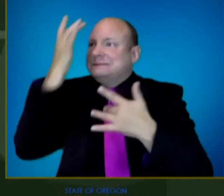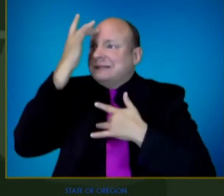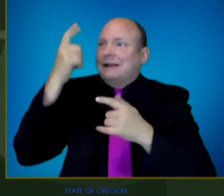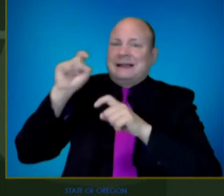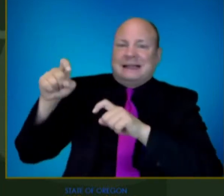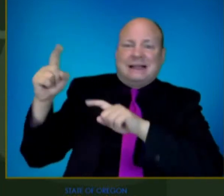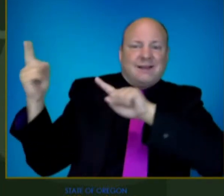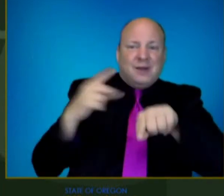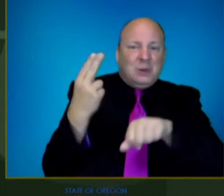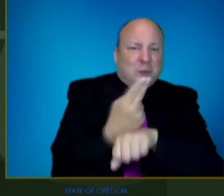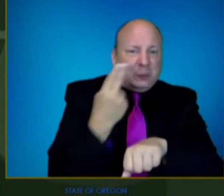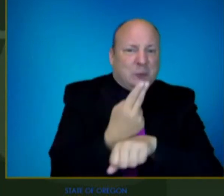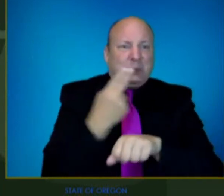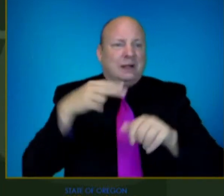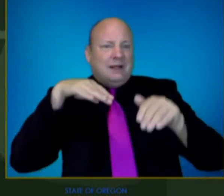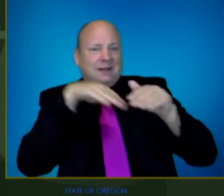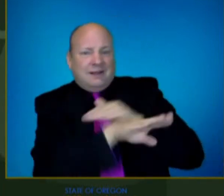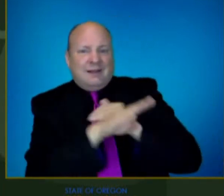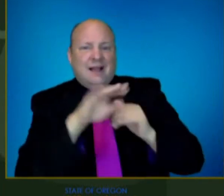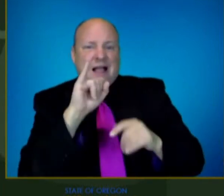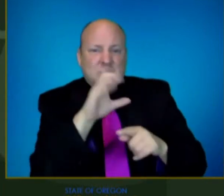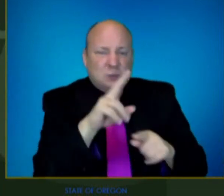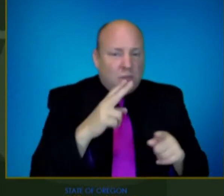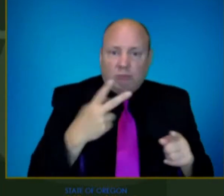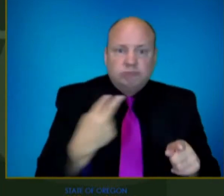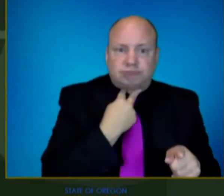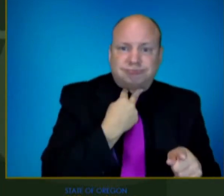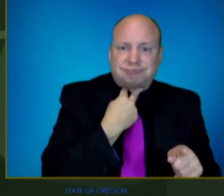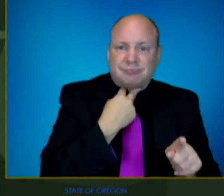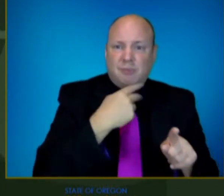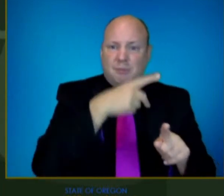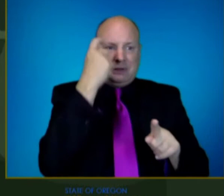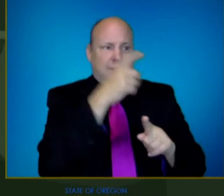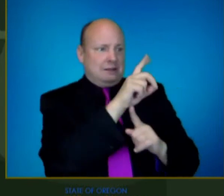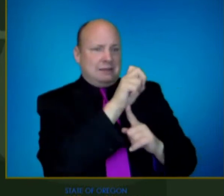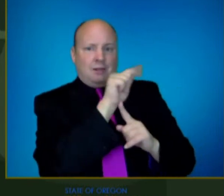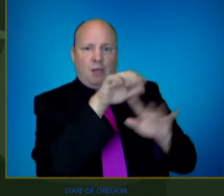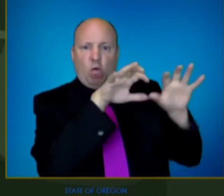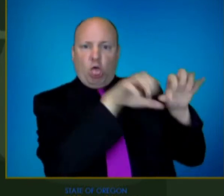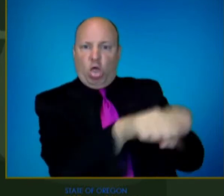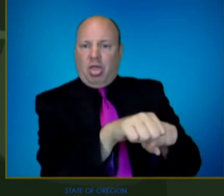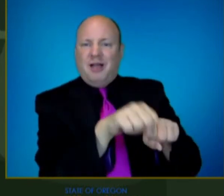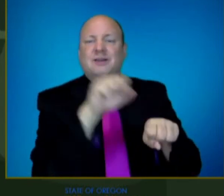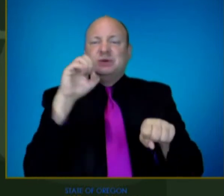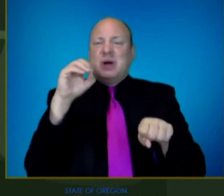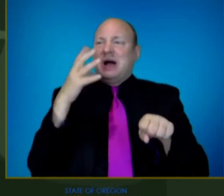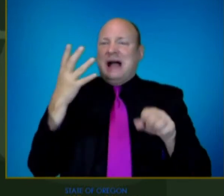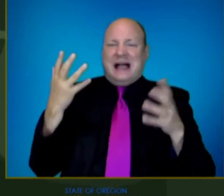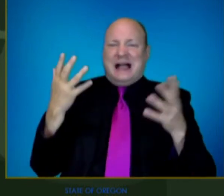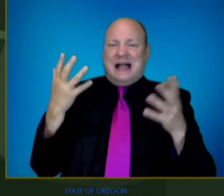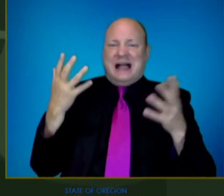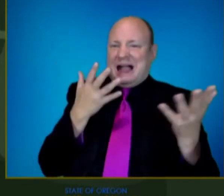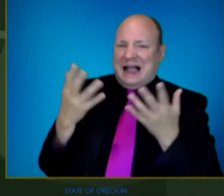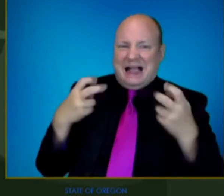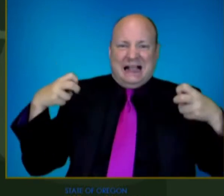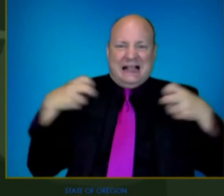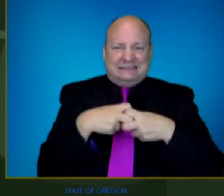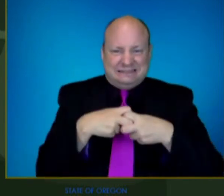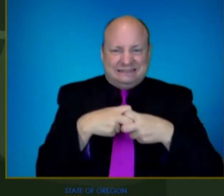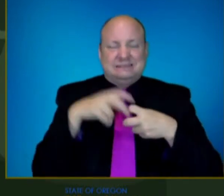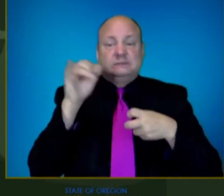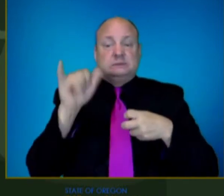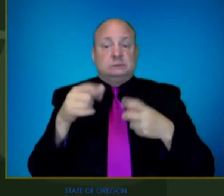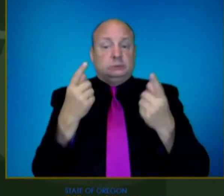car accident. When hospitals run out of beds, we are all at risk. Our families are at